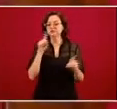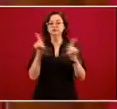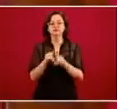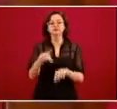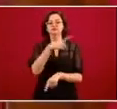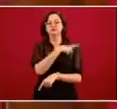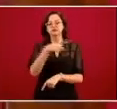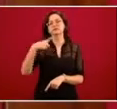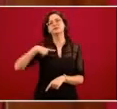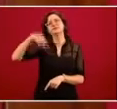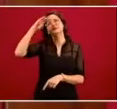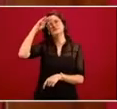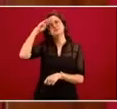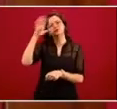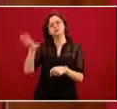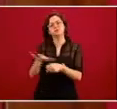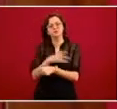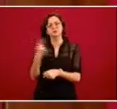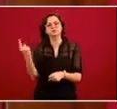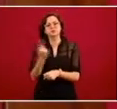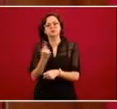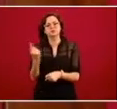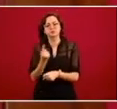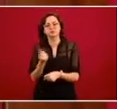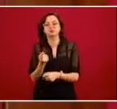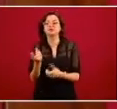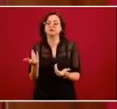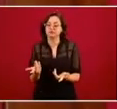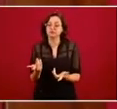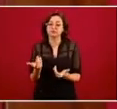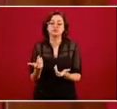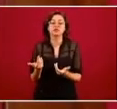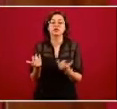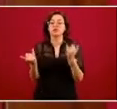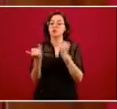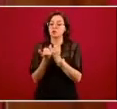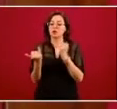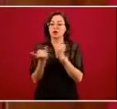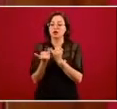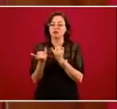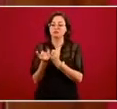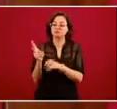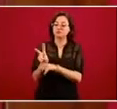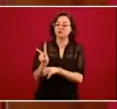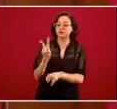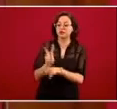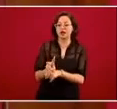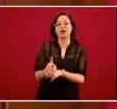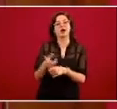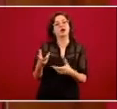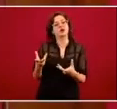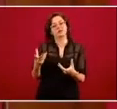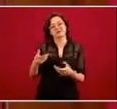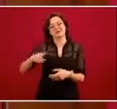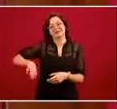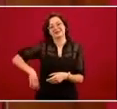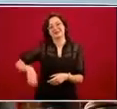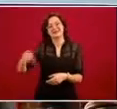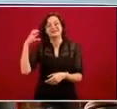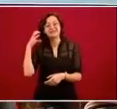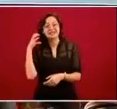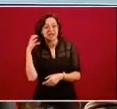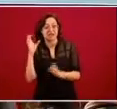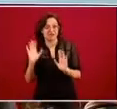is also very important to analyze because let's remember the reasons. This monitoring